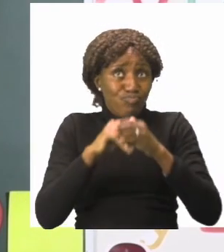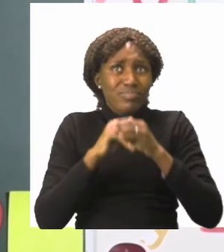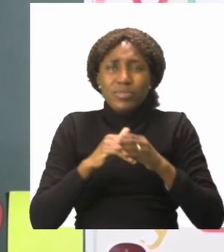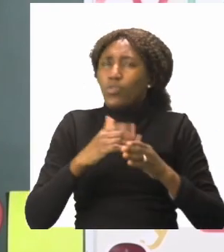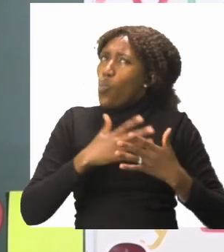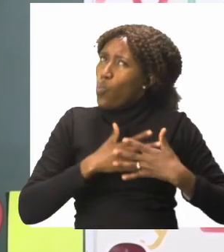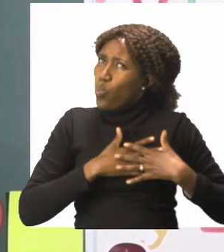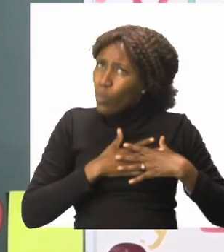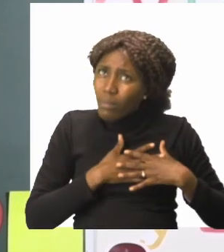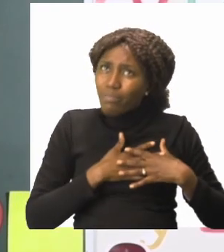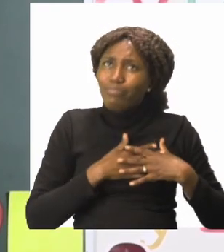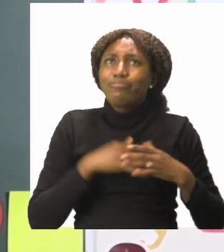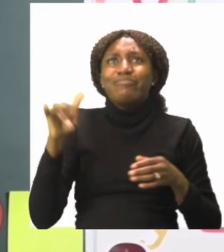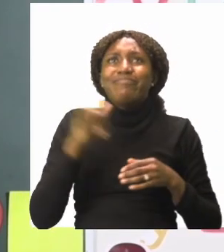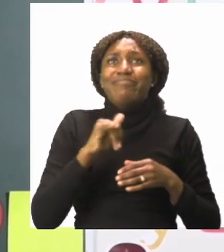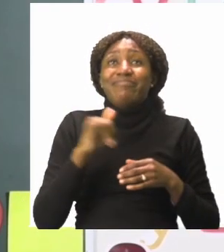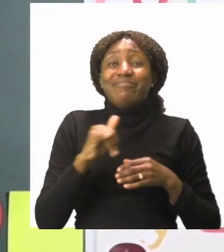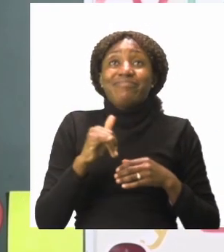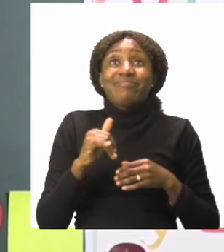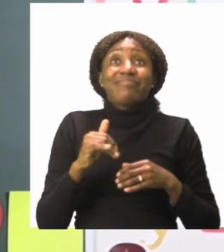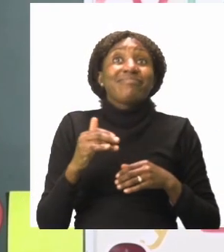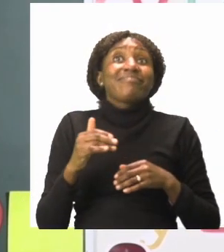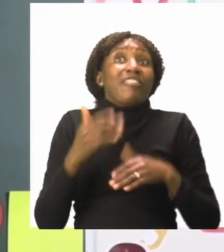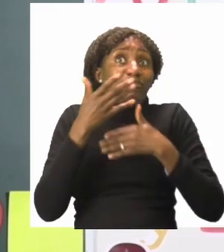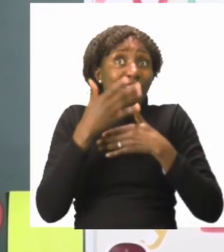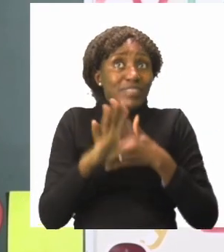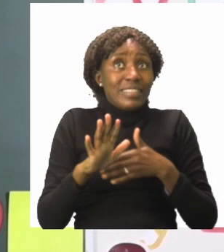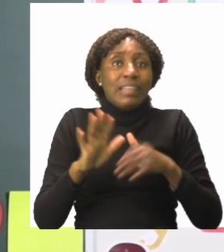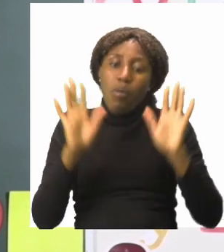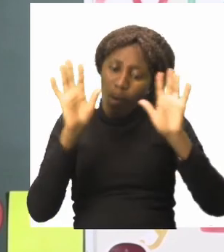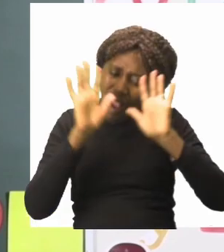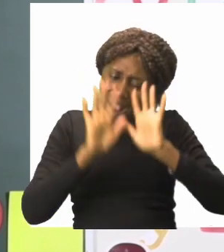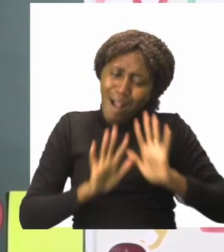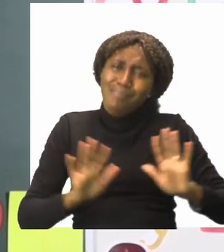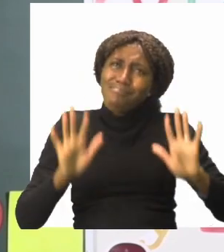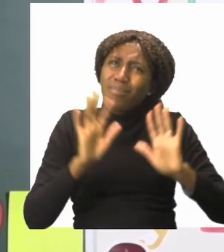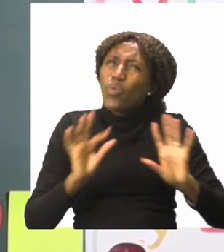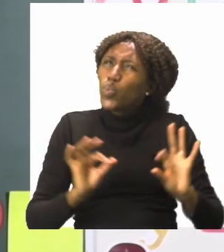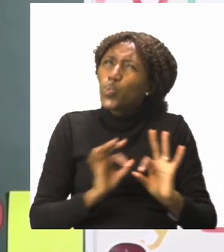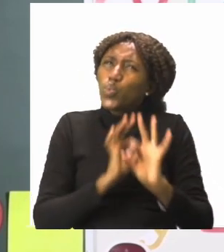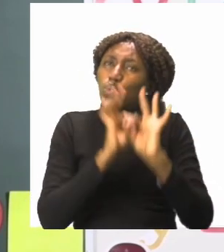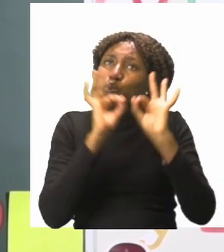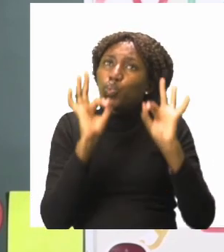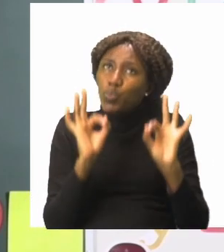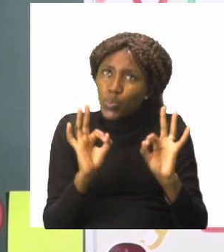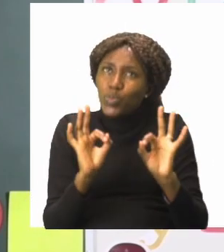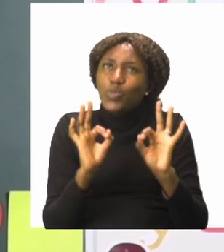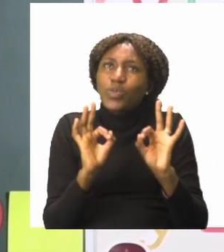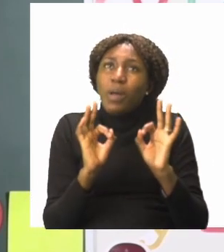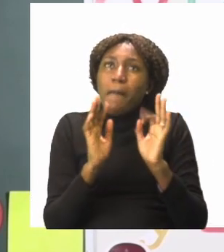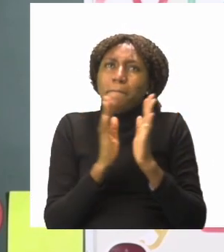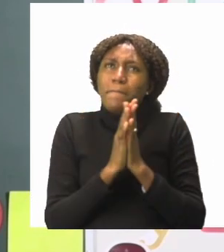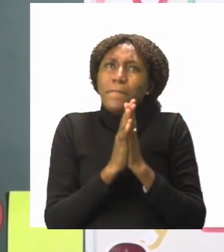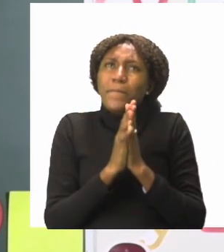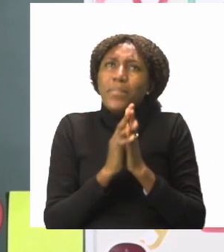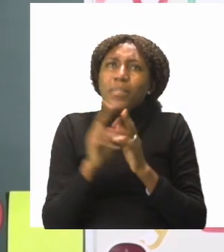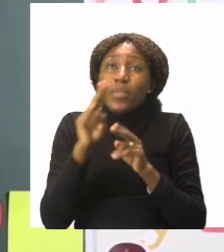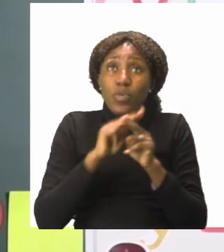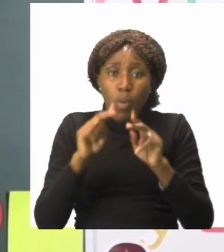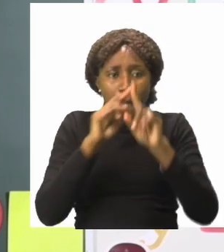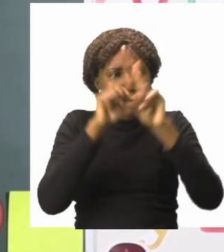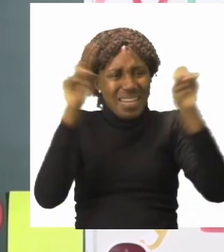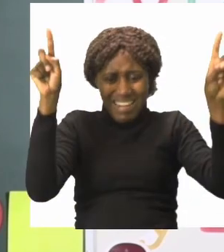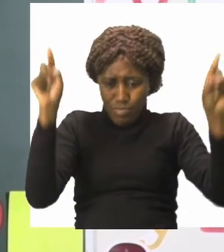there. And when you're done drawing, you can also color. Remember to use your whole page